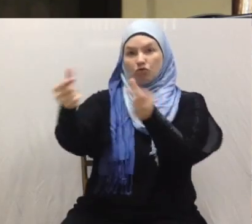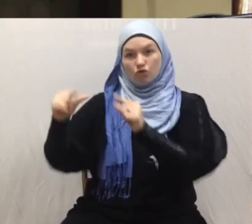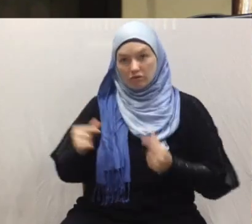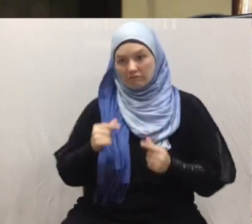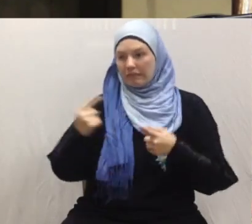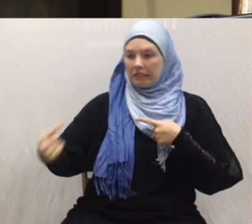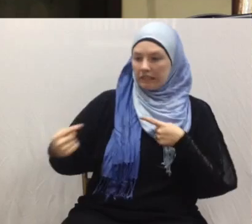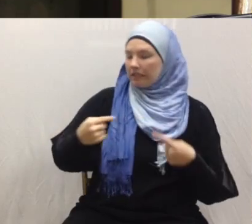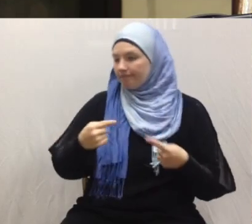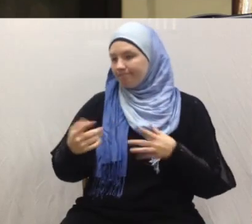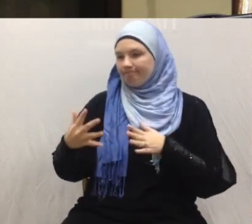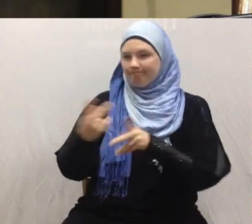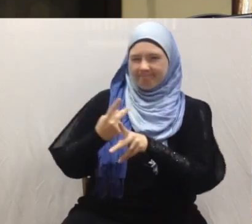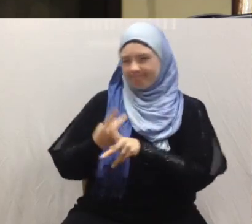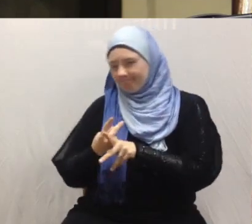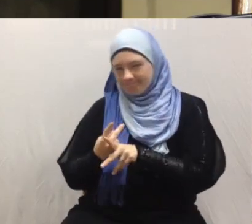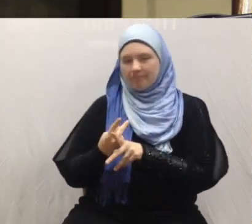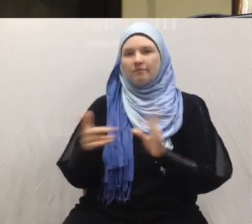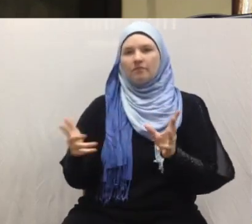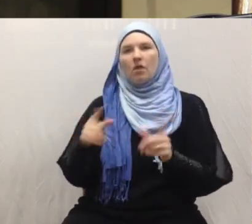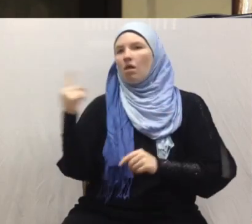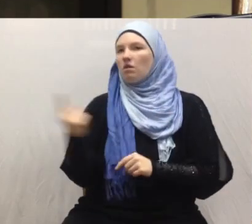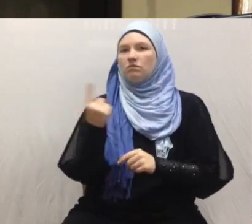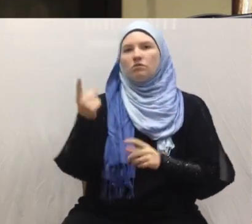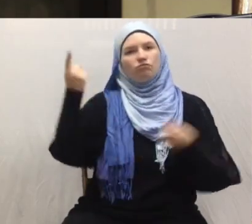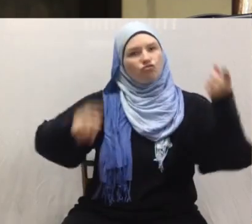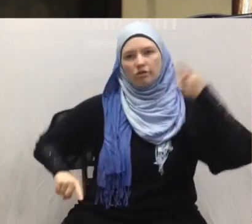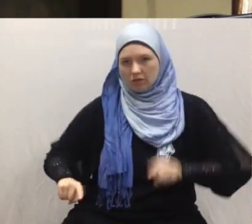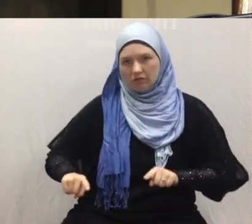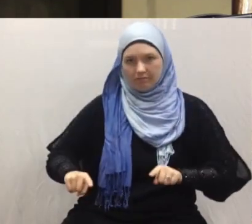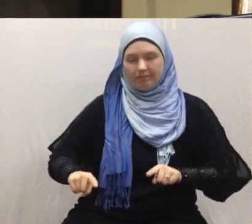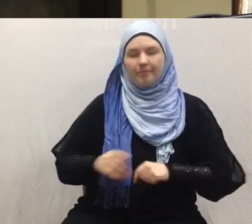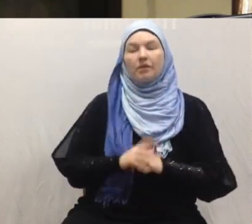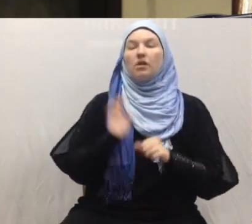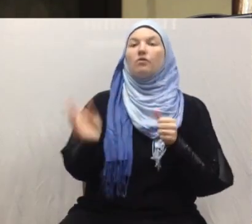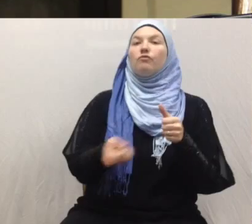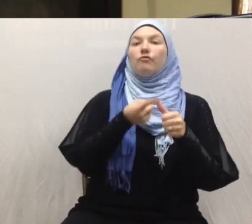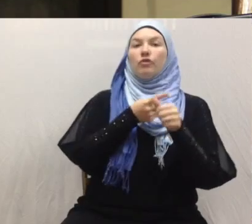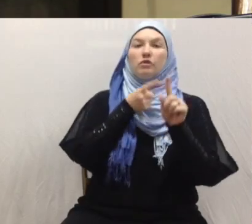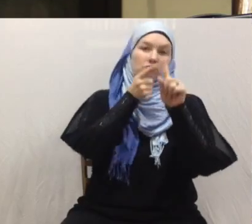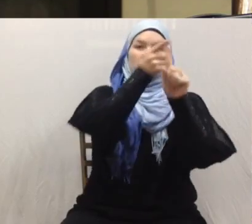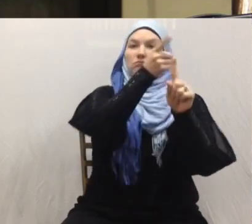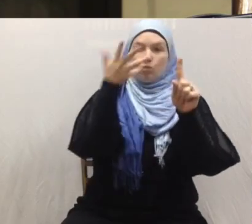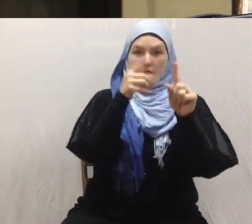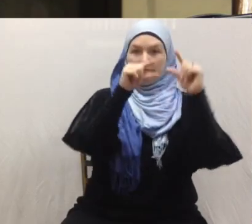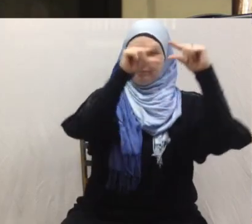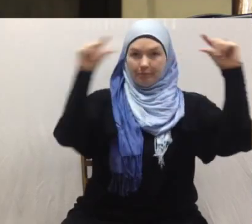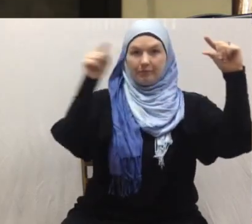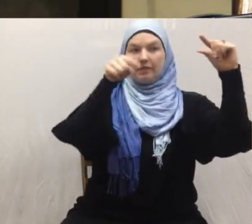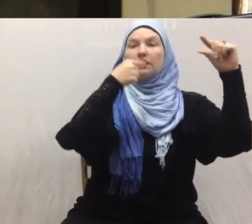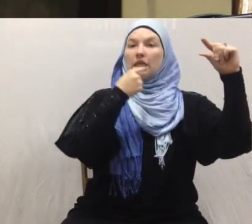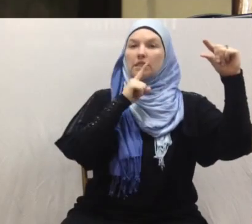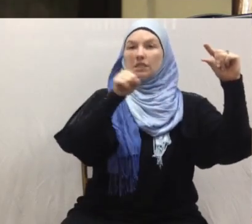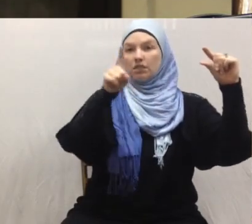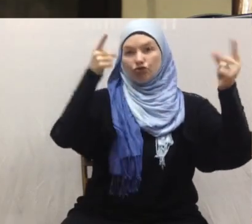struggled with them. So this agreement, the first item of it is that it is an